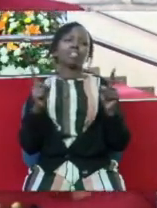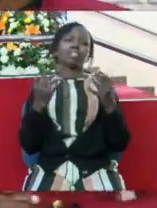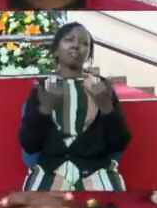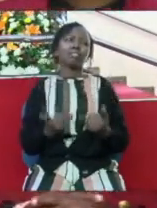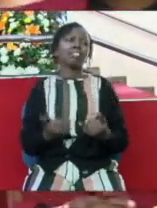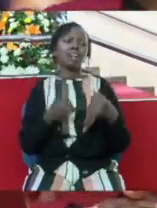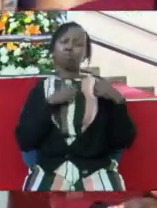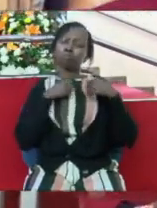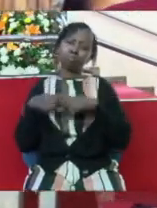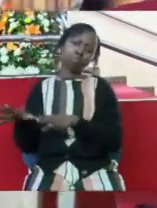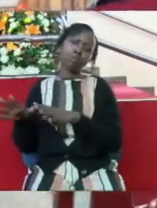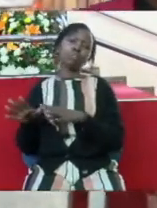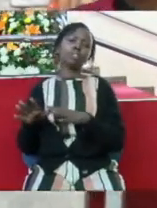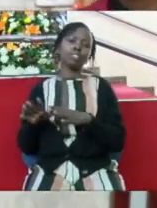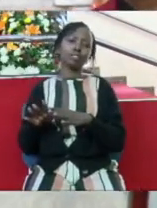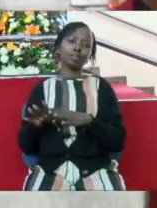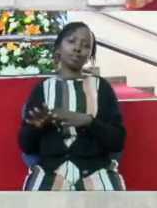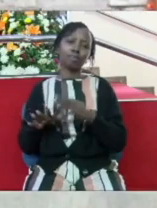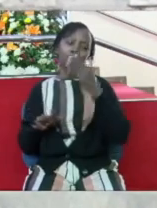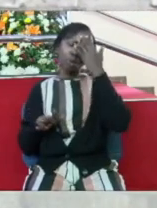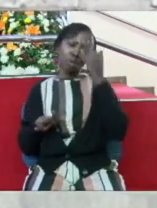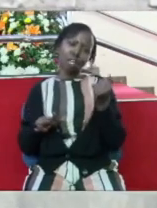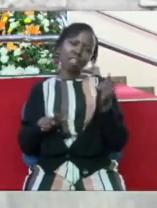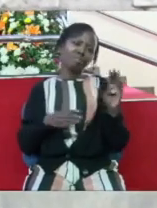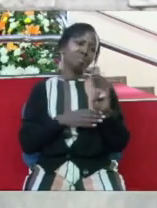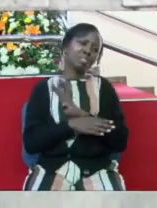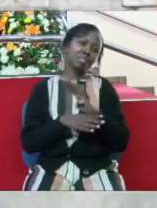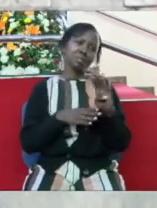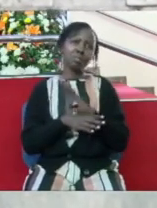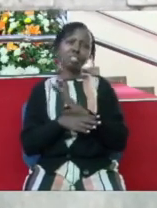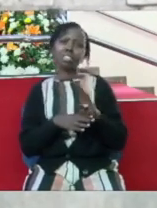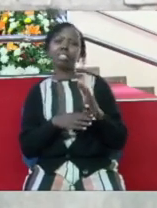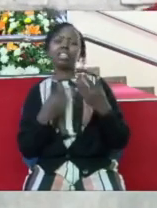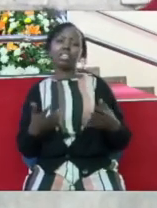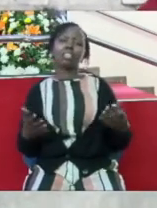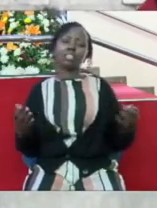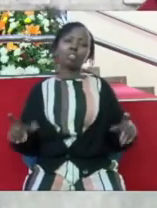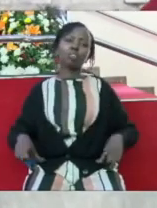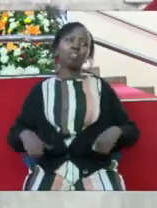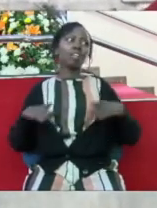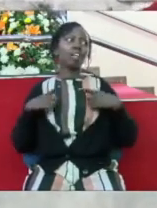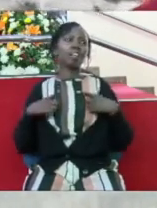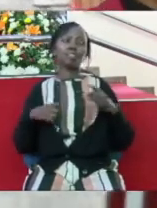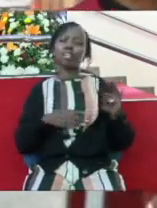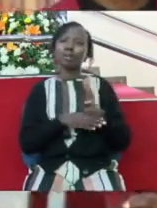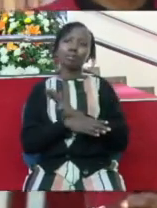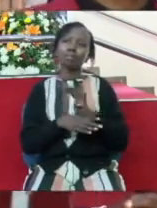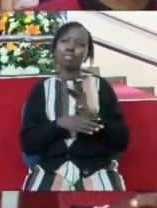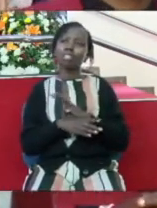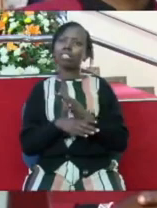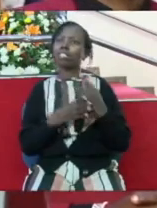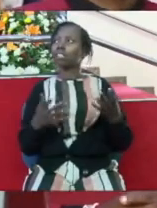it. Lakini nimeipoteza. Because of the cares of life. Kwa sababu ya shughuli za maisha. Because of the cares of life. Kwa sababu ya shughuli